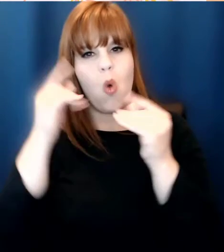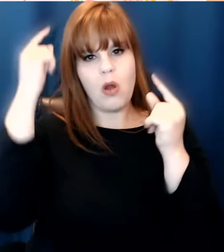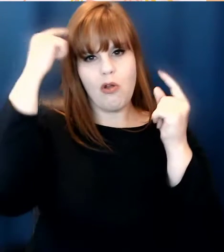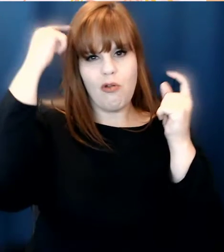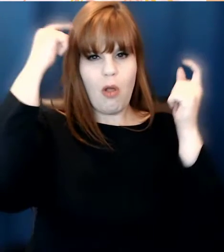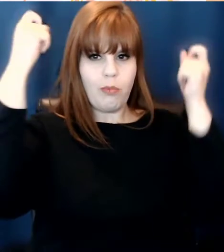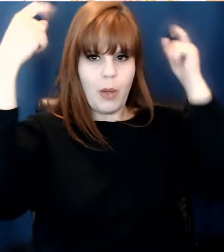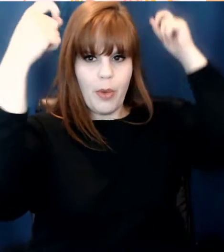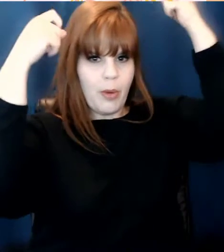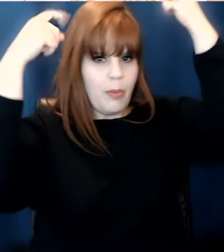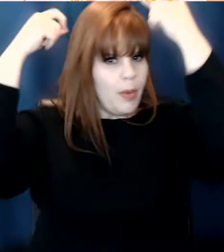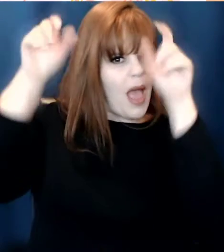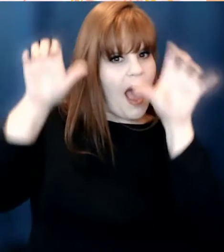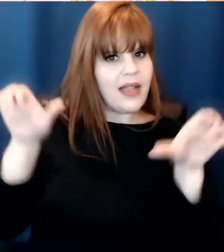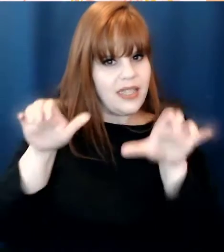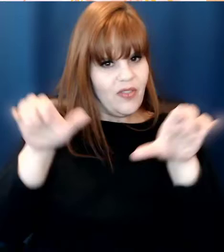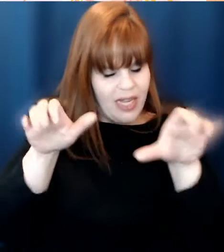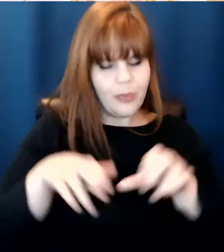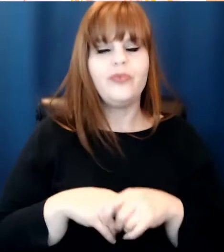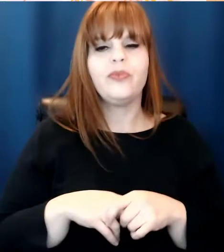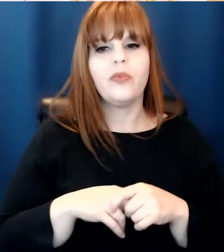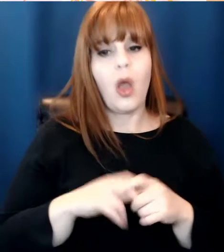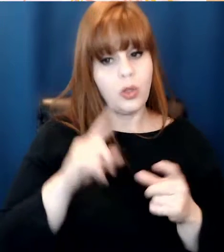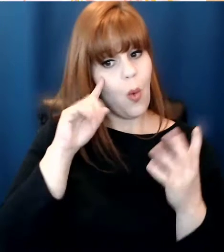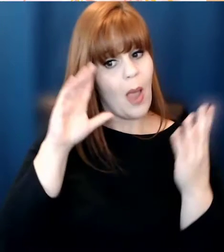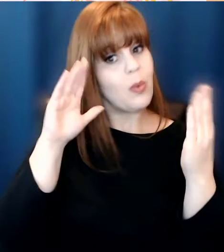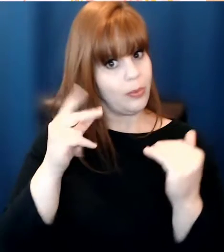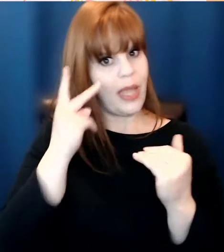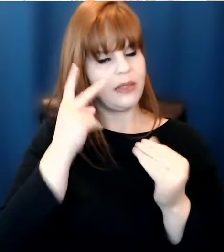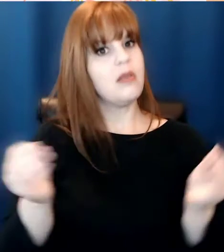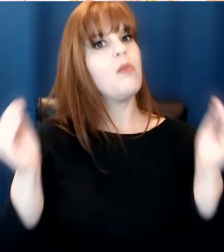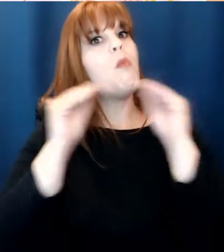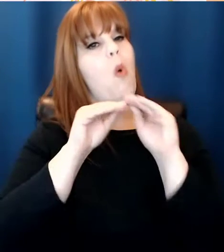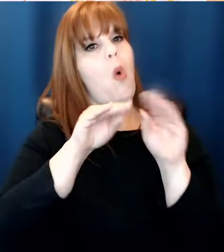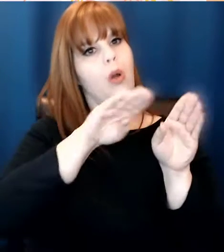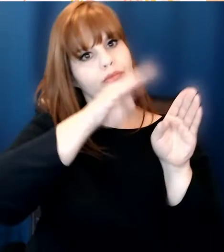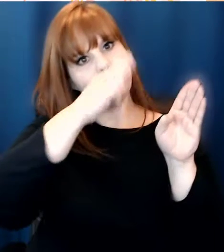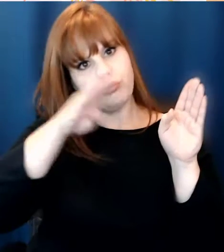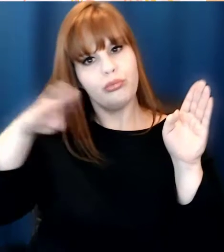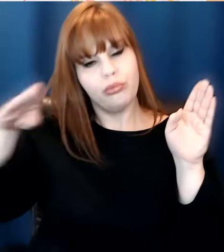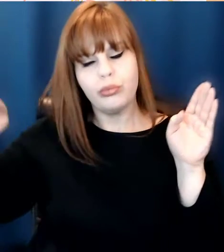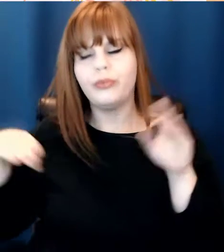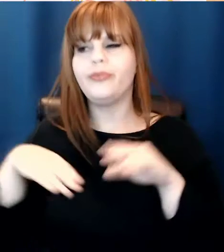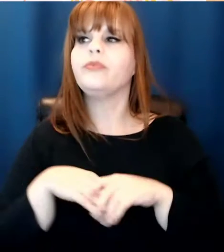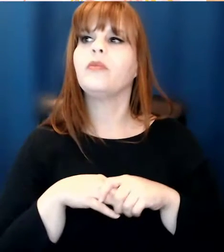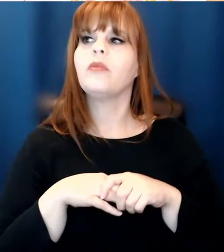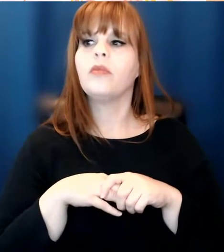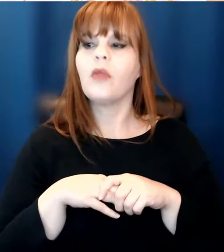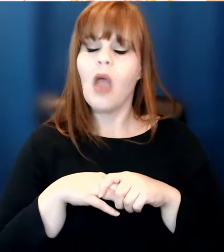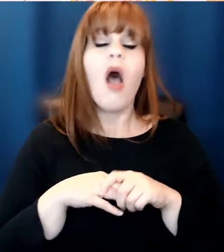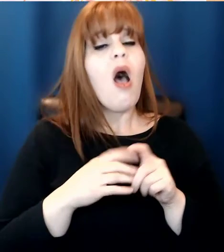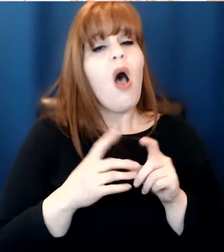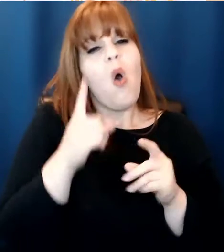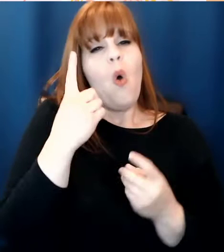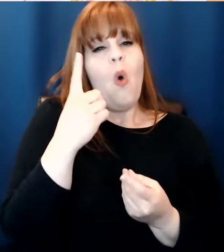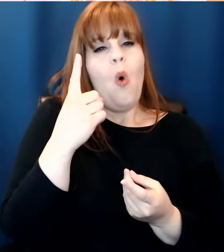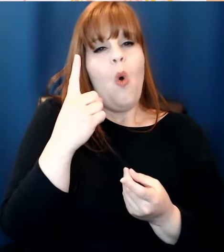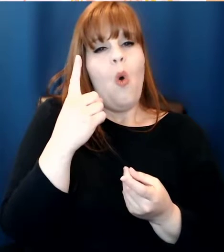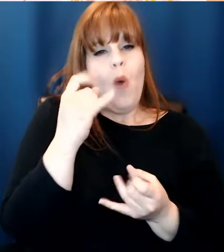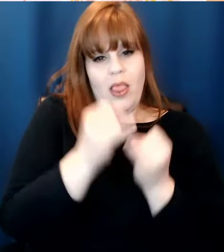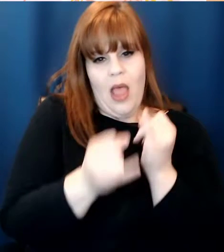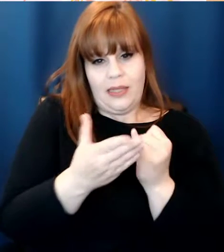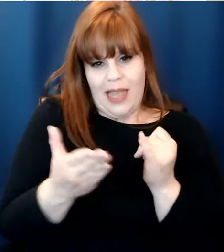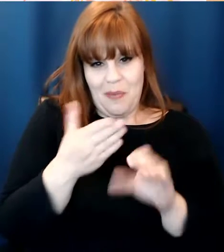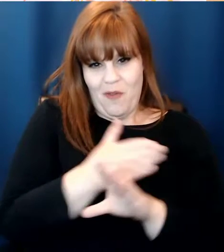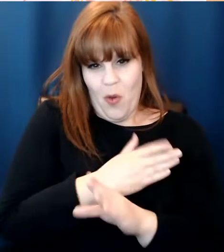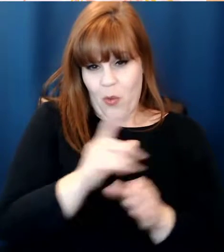And therefore, I would expect to see more waves. And so, just one last thing before we get into the actual